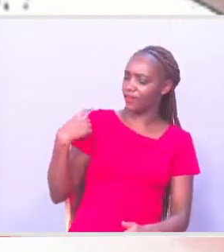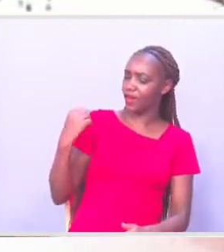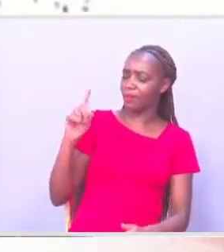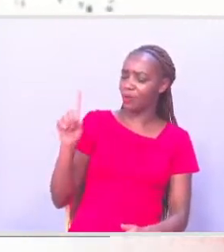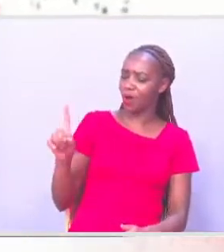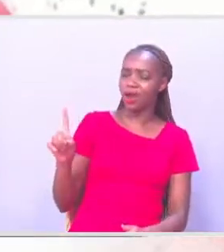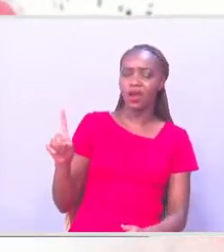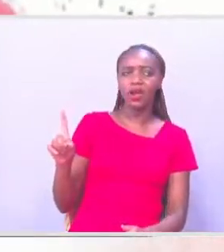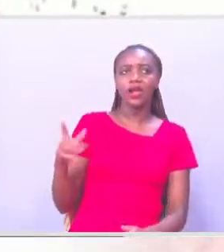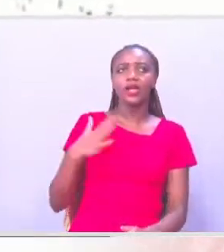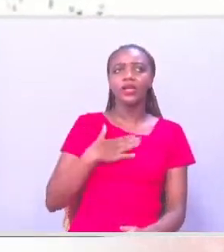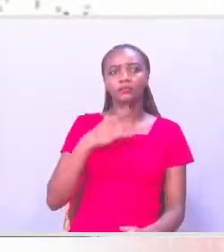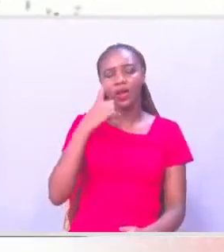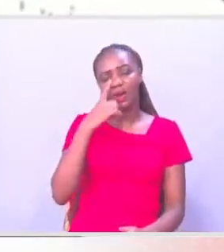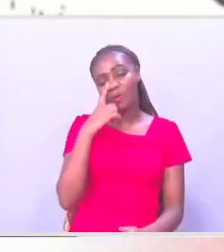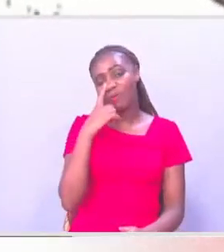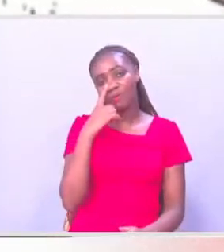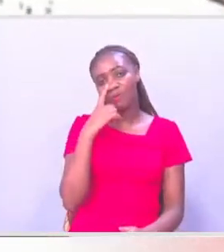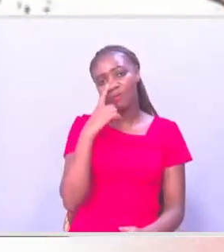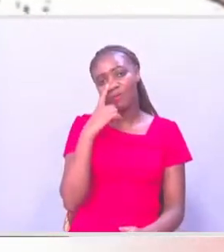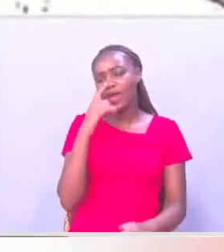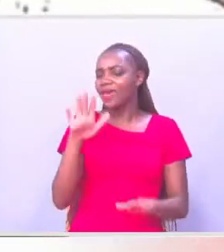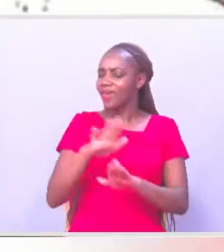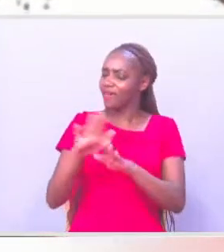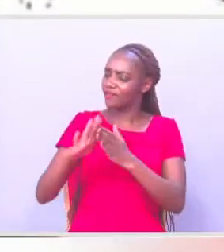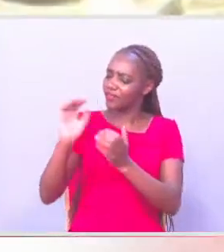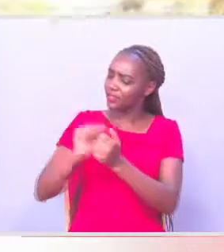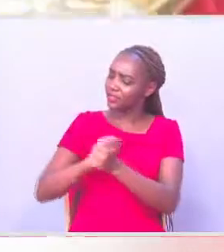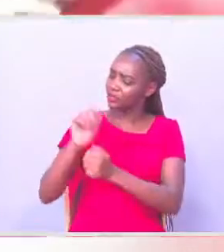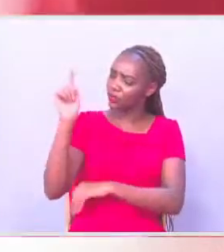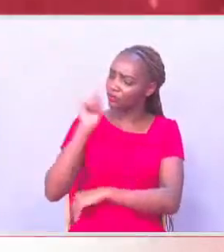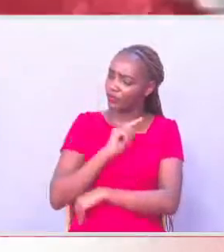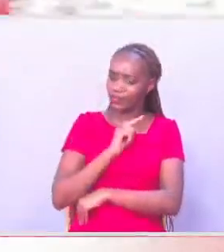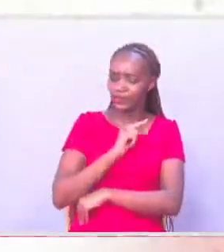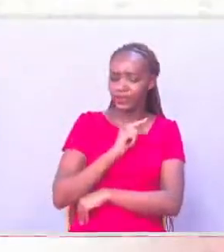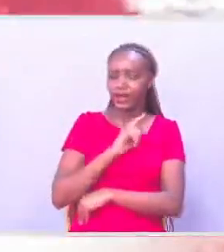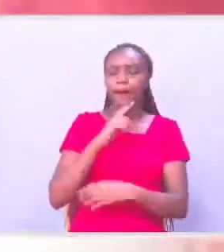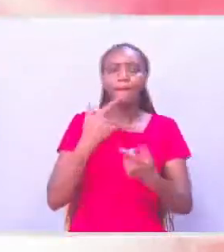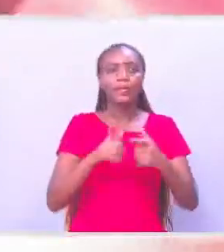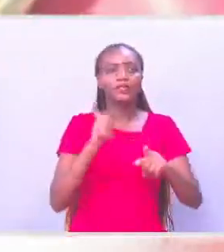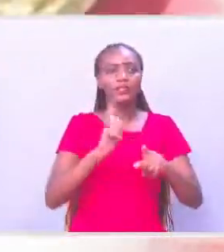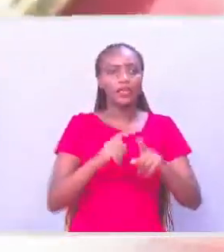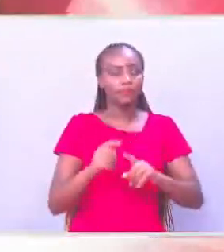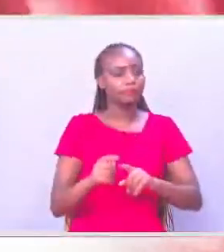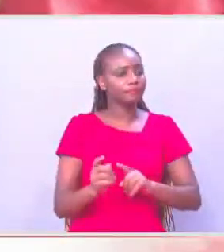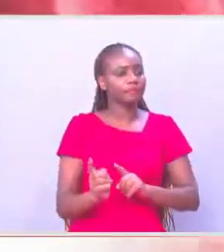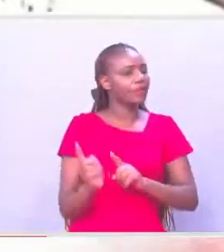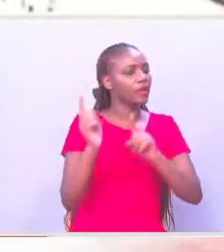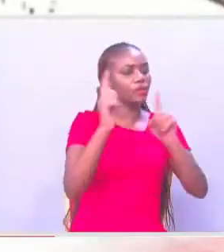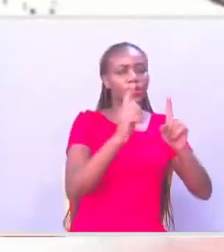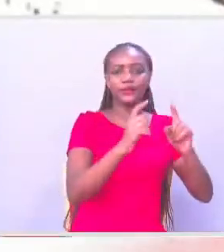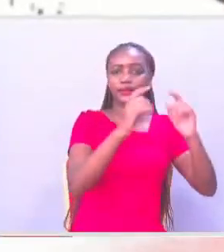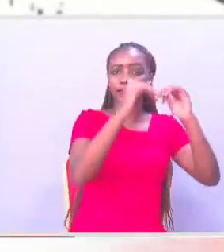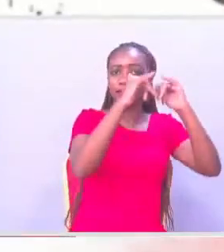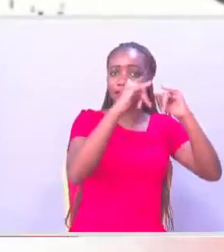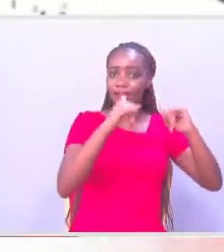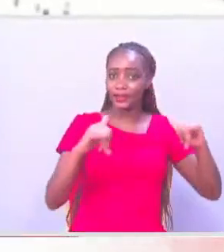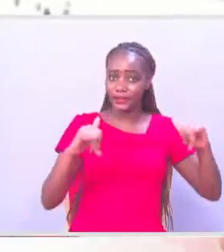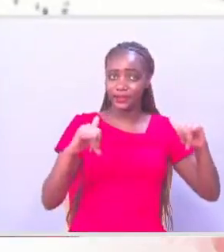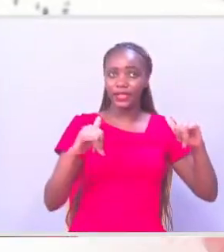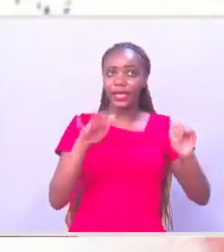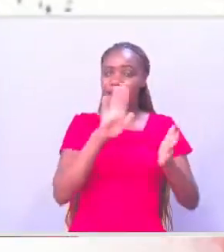kwa poma yangu kuharibiwa na kila kitu. Lakini wakati tulifika kwa kambi nikakuwa mwandishi mkuu kwa